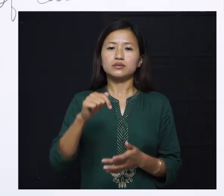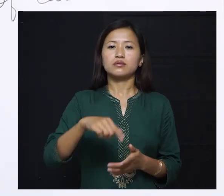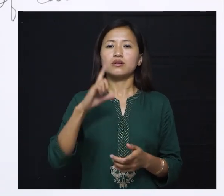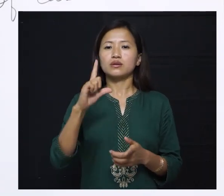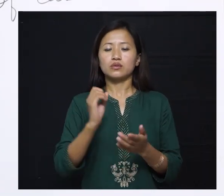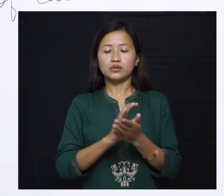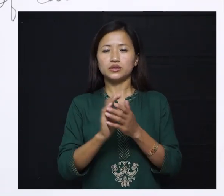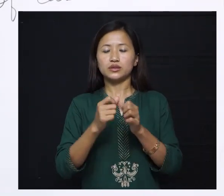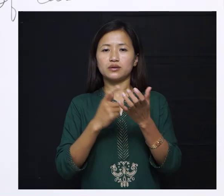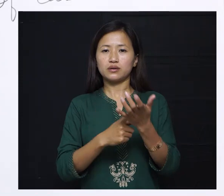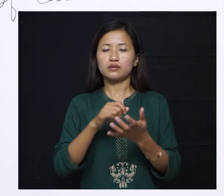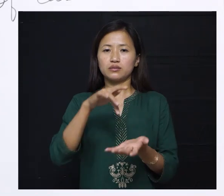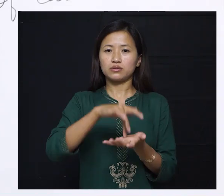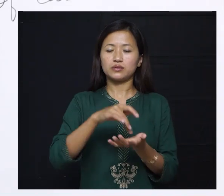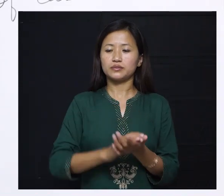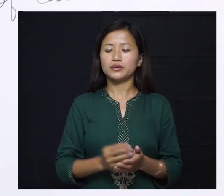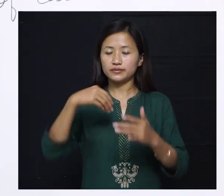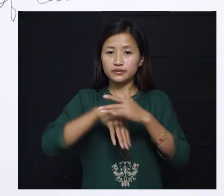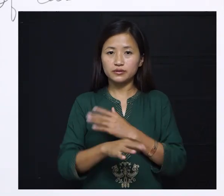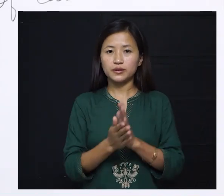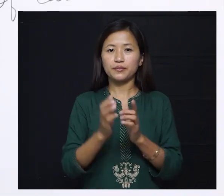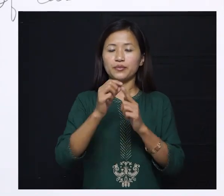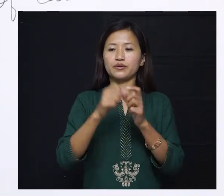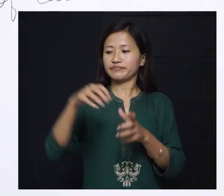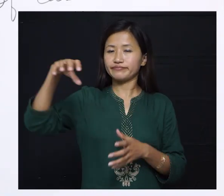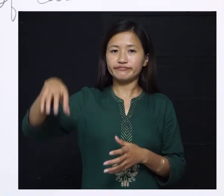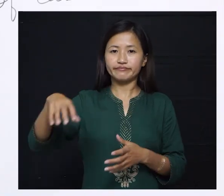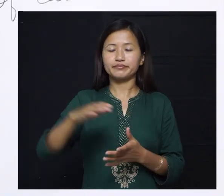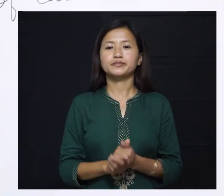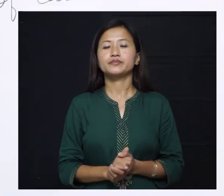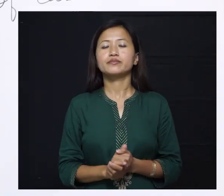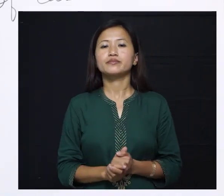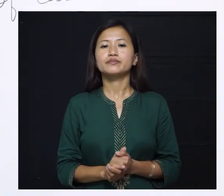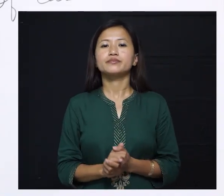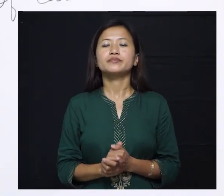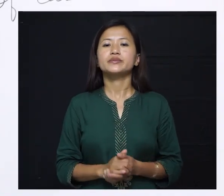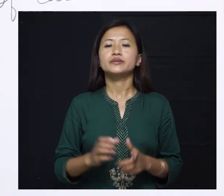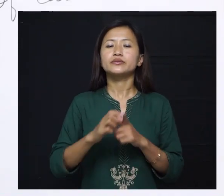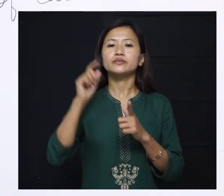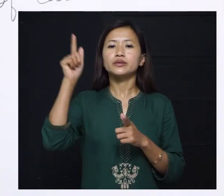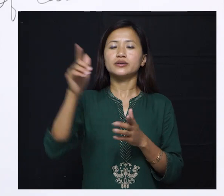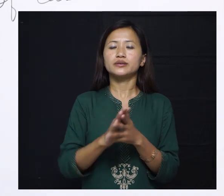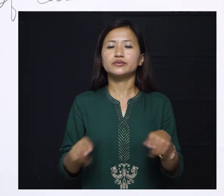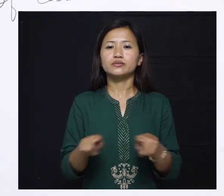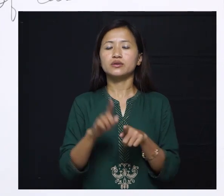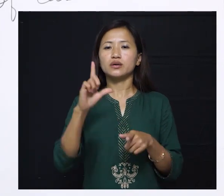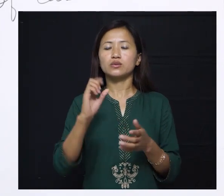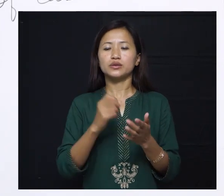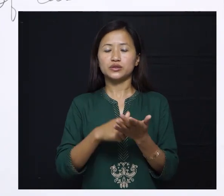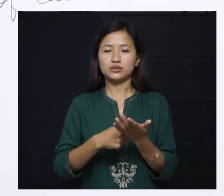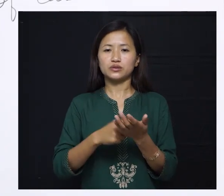Lahore has come under Pakistan. So those days in Delhi Sultanate times, Delhi and Lahore was